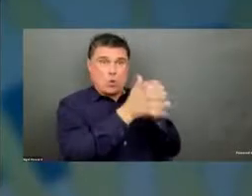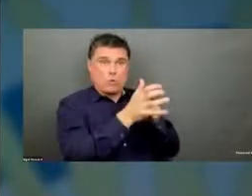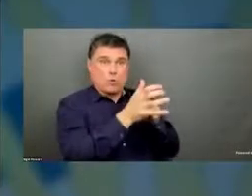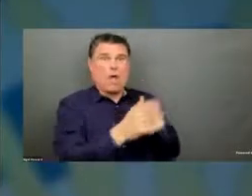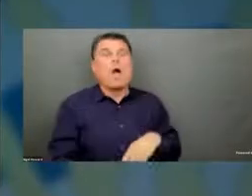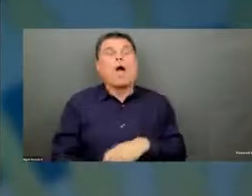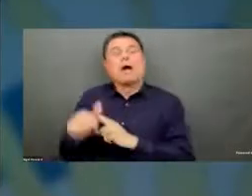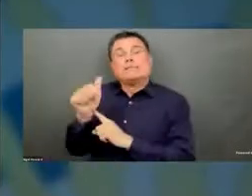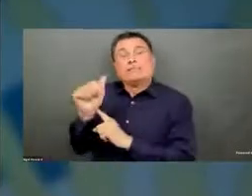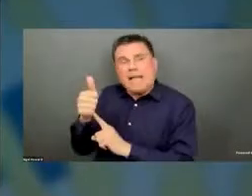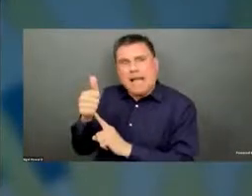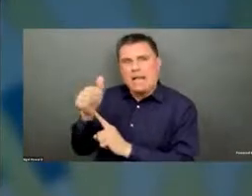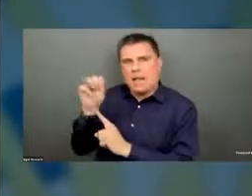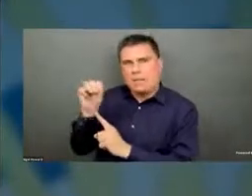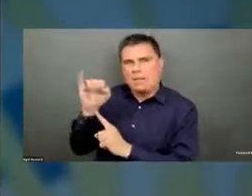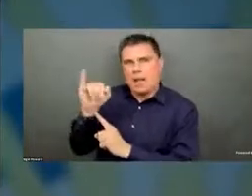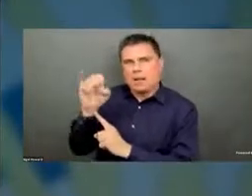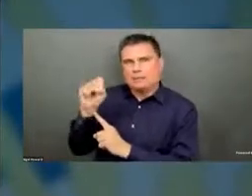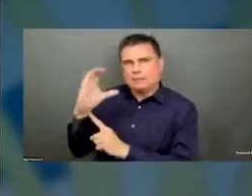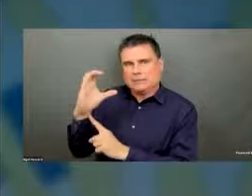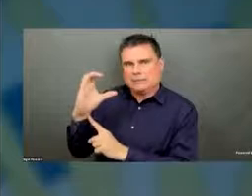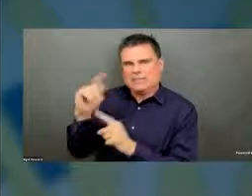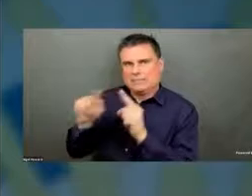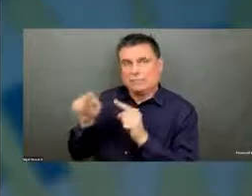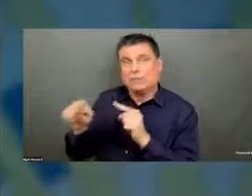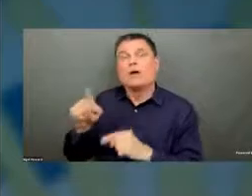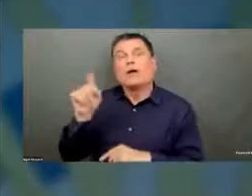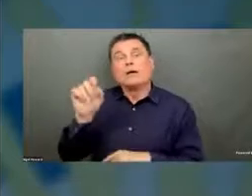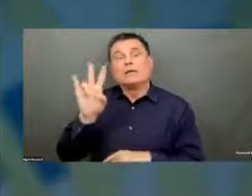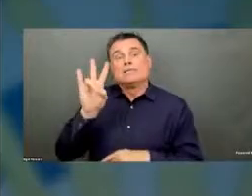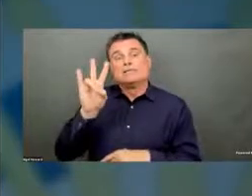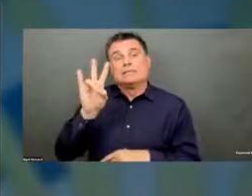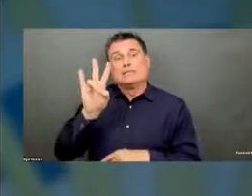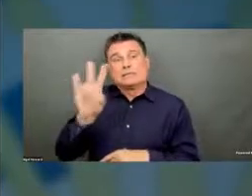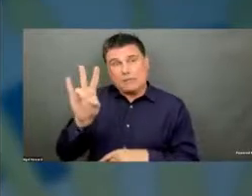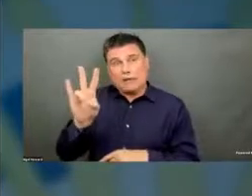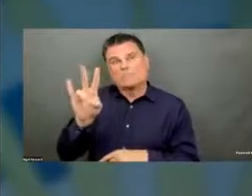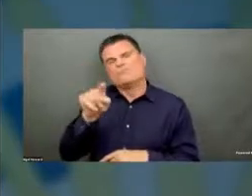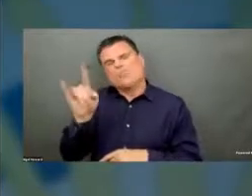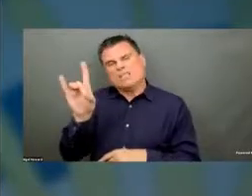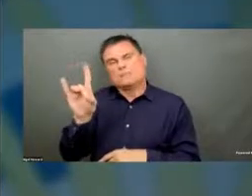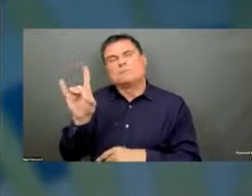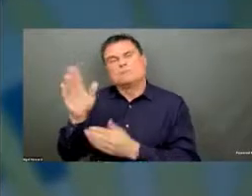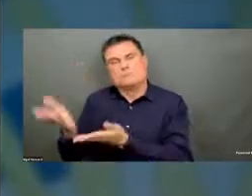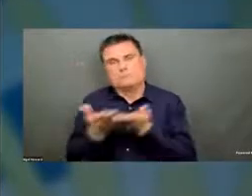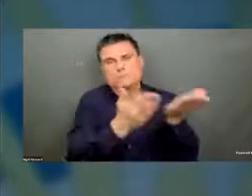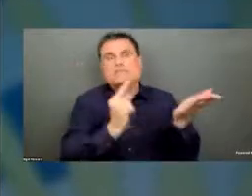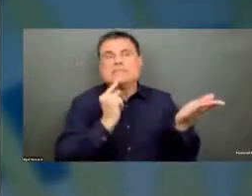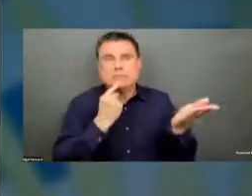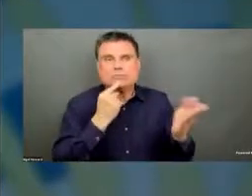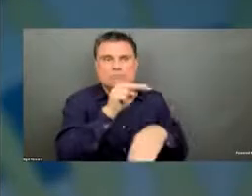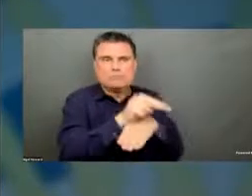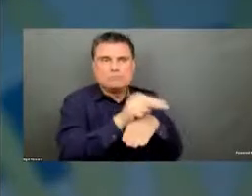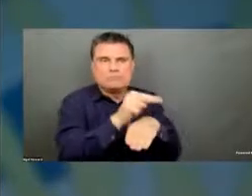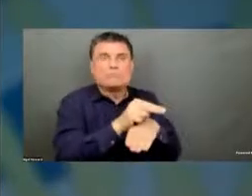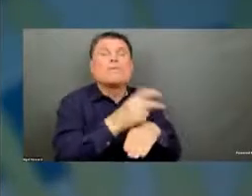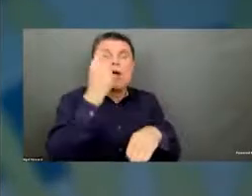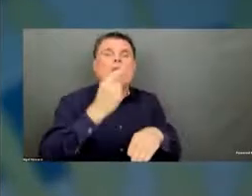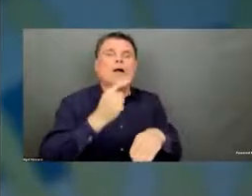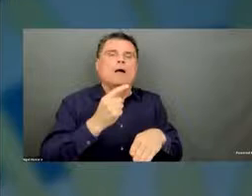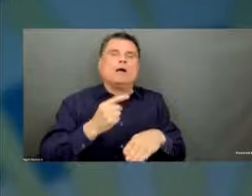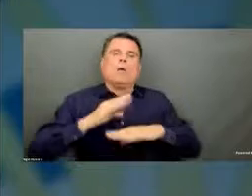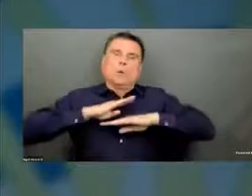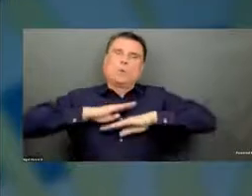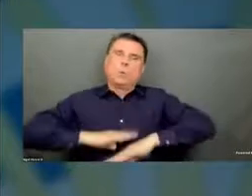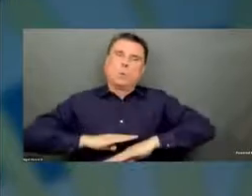recovered or are in stable condition, and we have had no children die. As we know, the majority of the